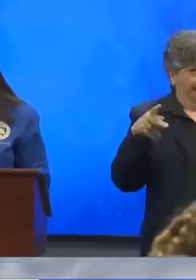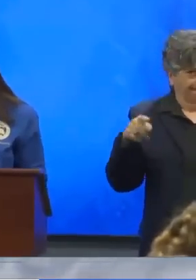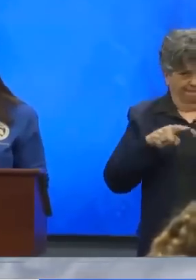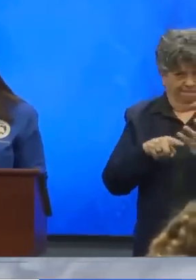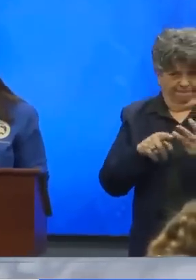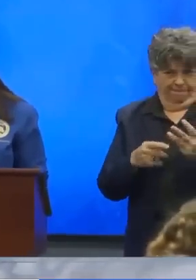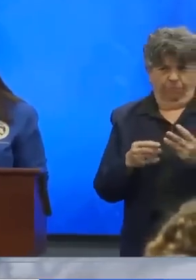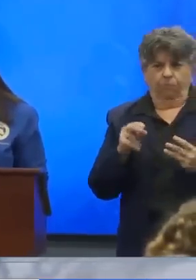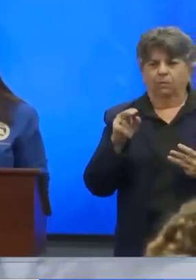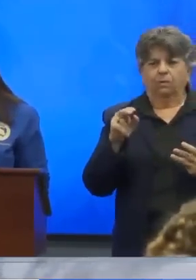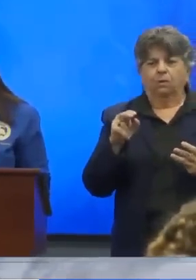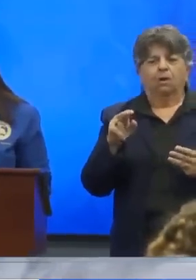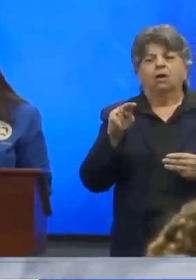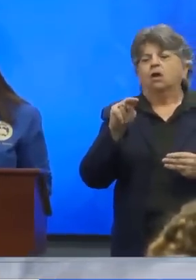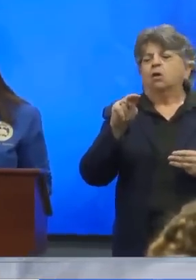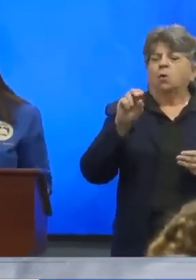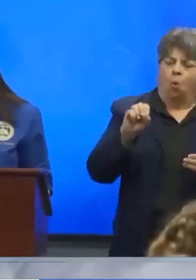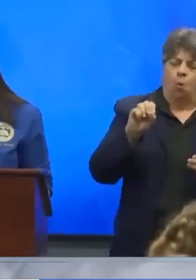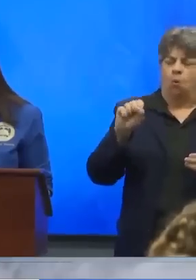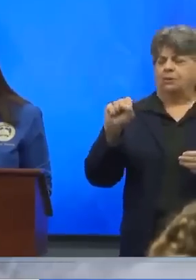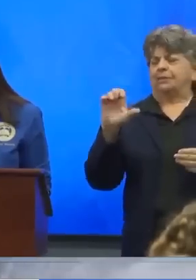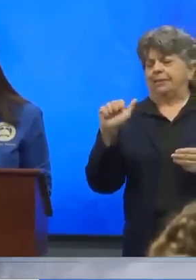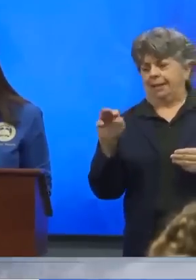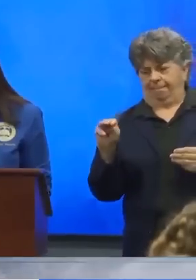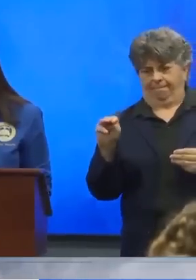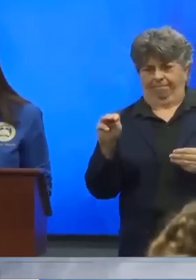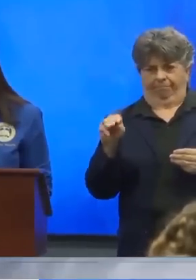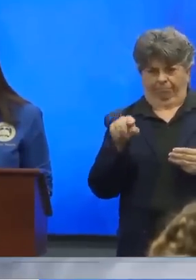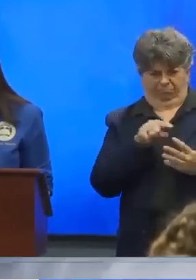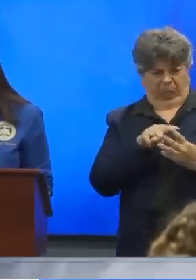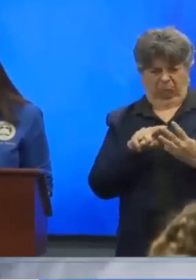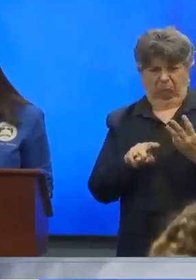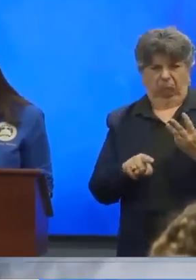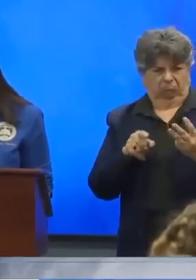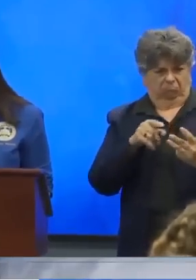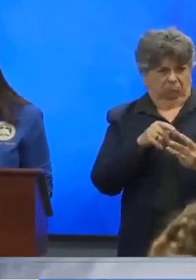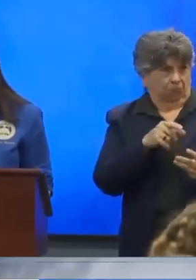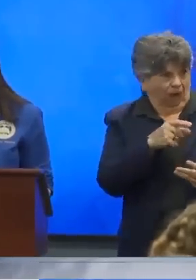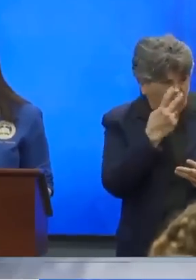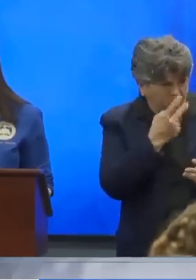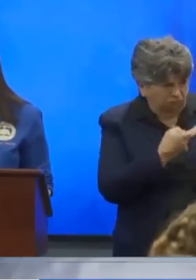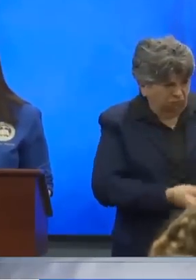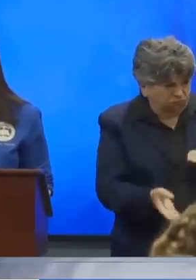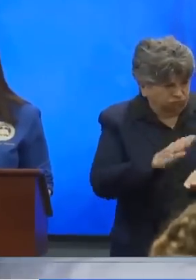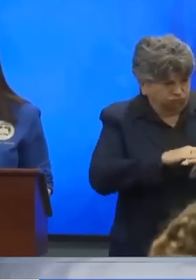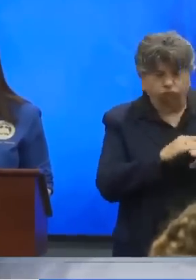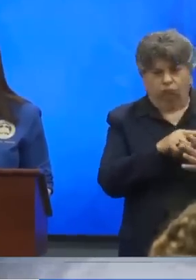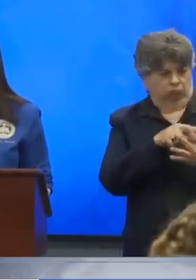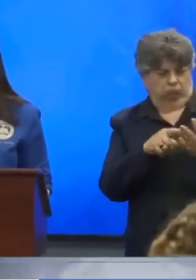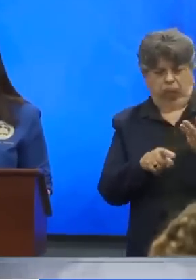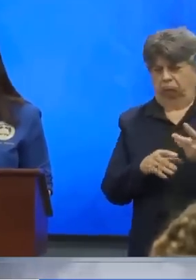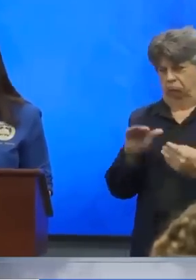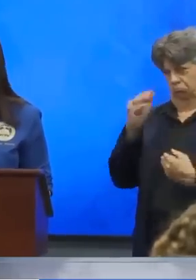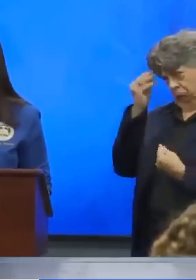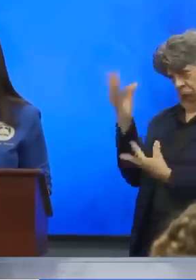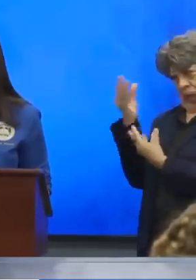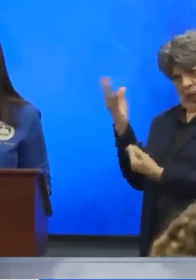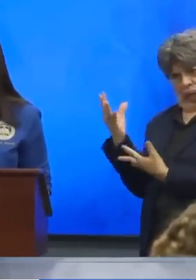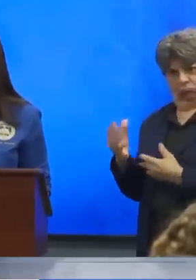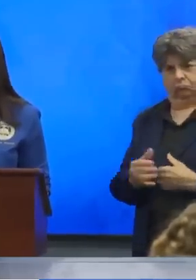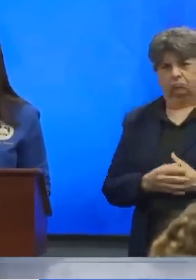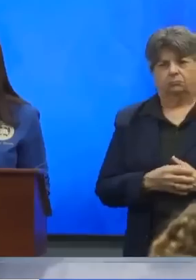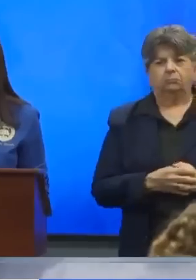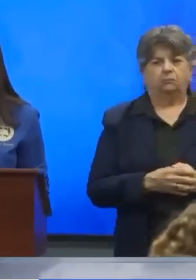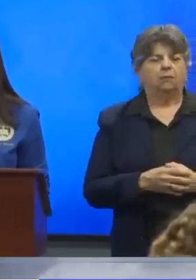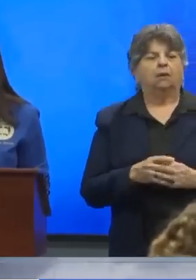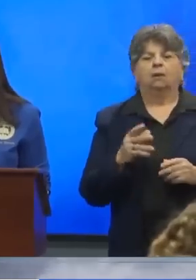us gather what we will need to make sure we can hold bad actors accountable. We do have folks that can go into the field